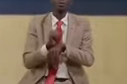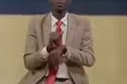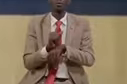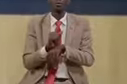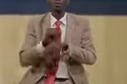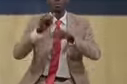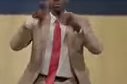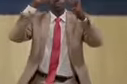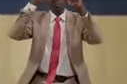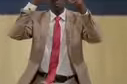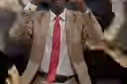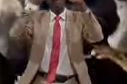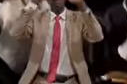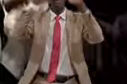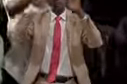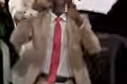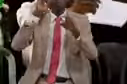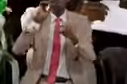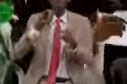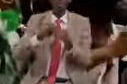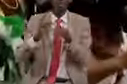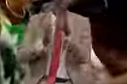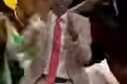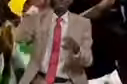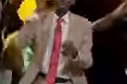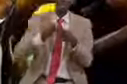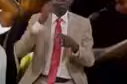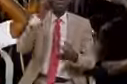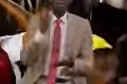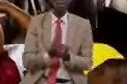Father, in Jesus' name,